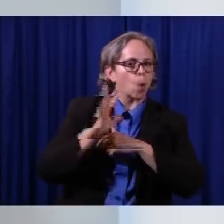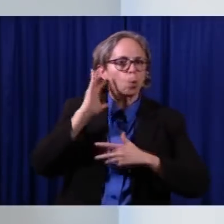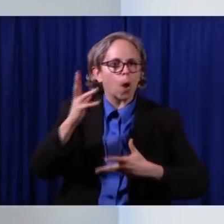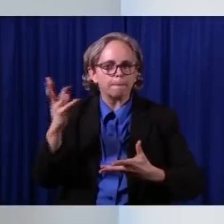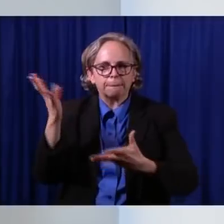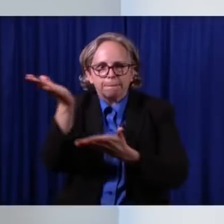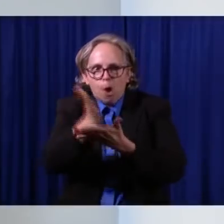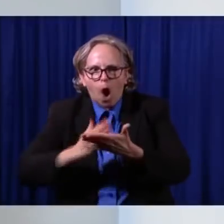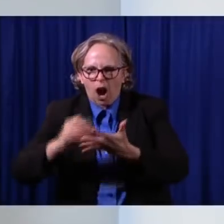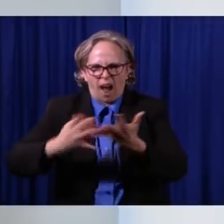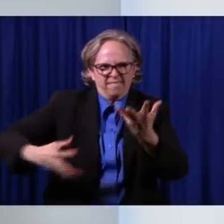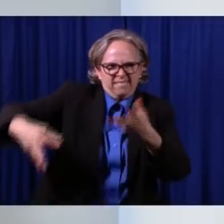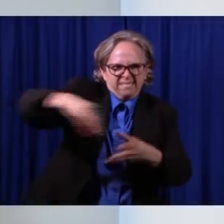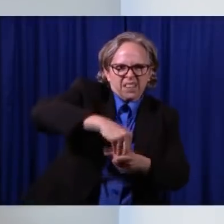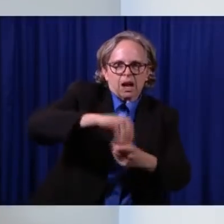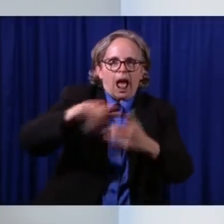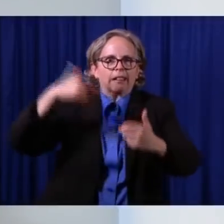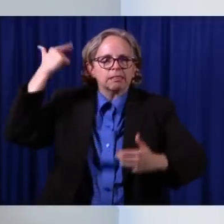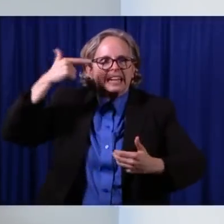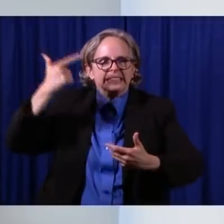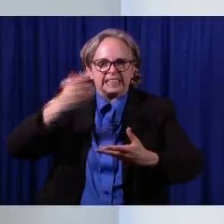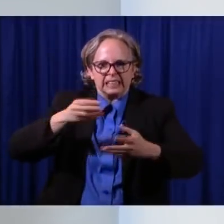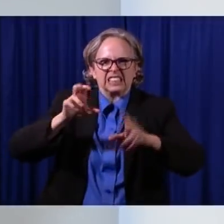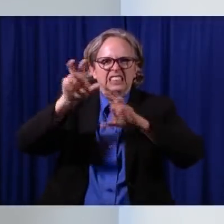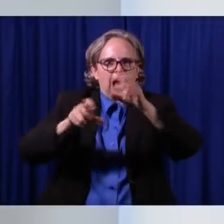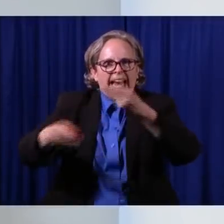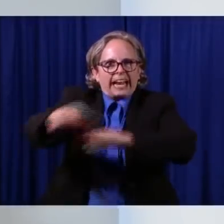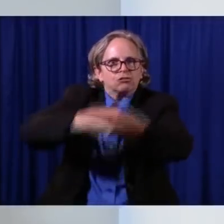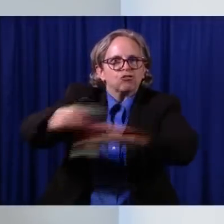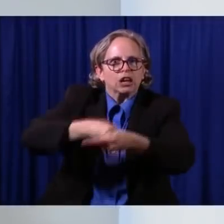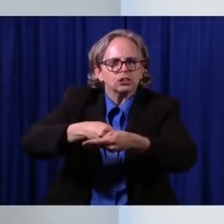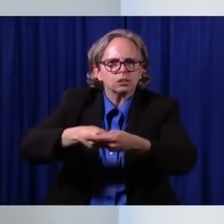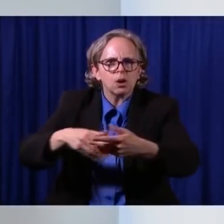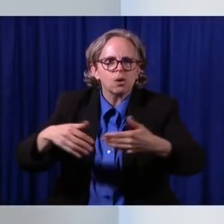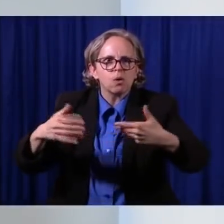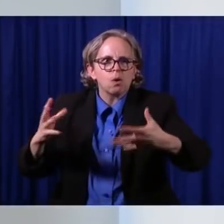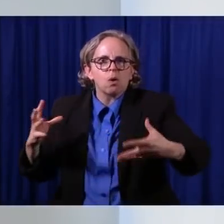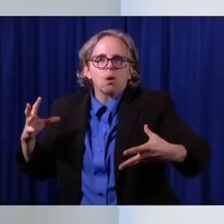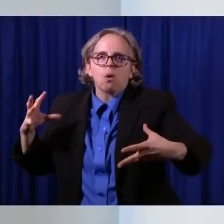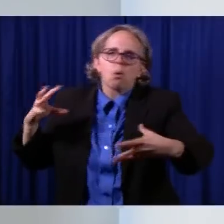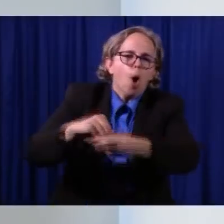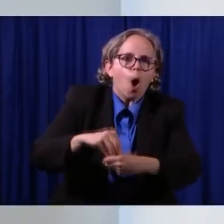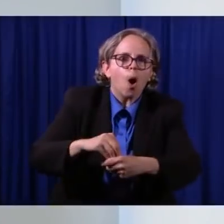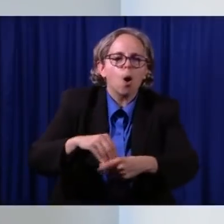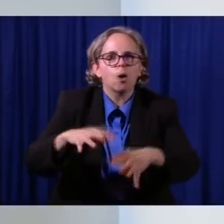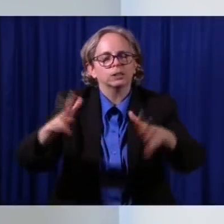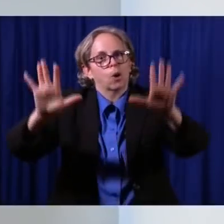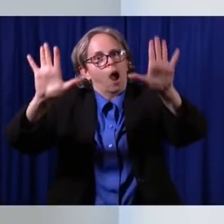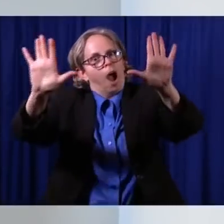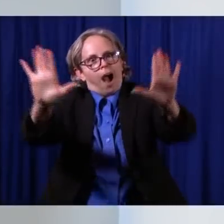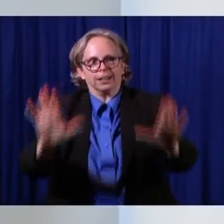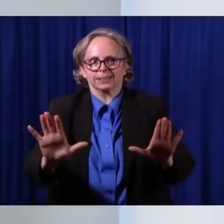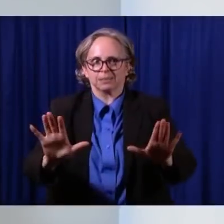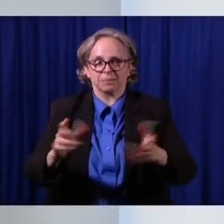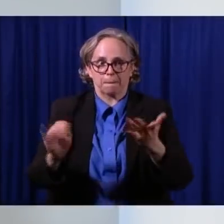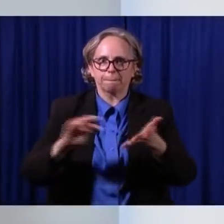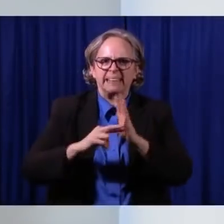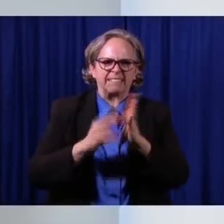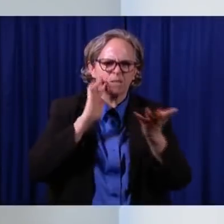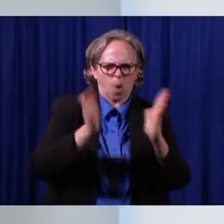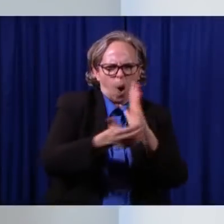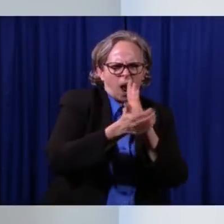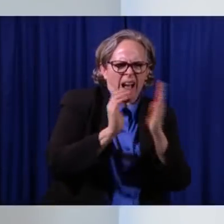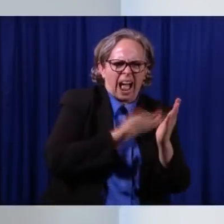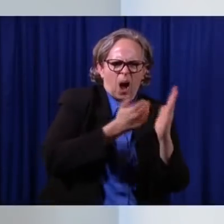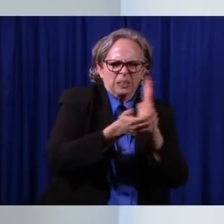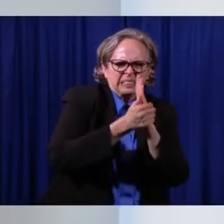is great news. We want to connect them to both talent and capital and global markets. This is a